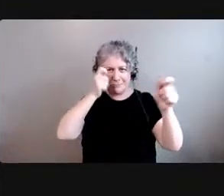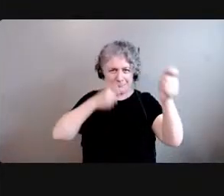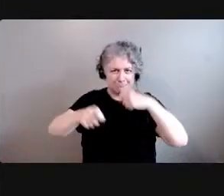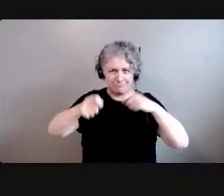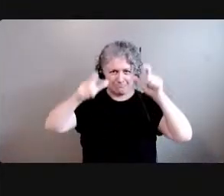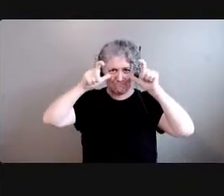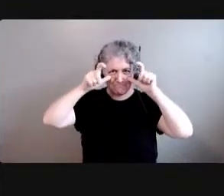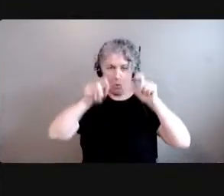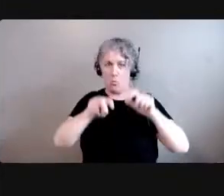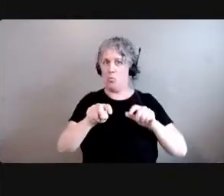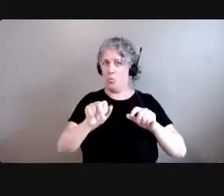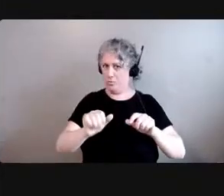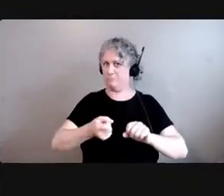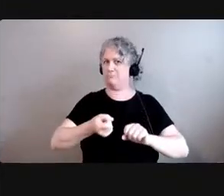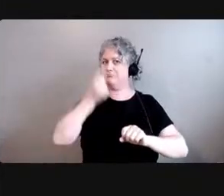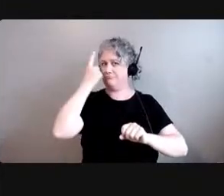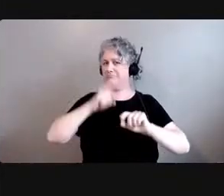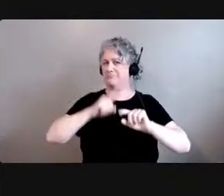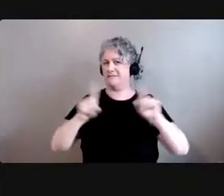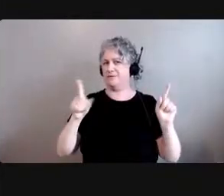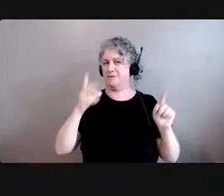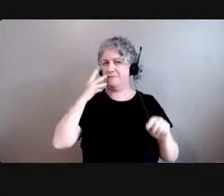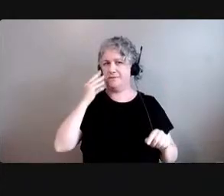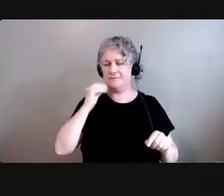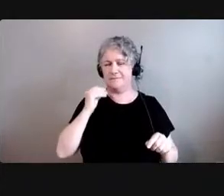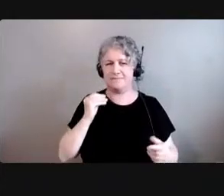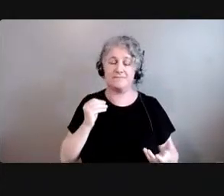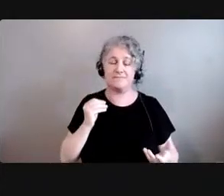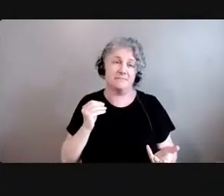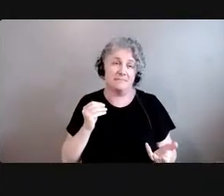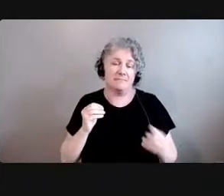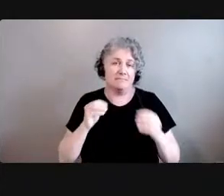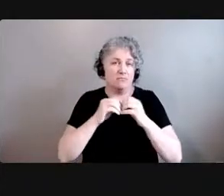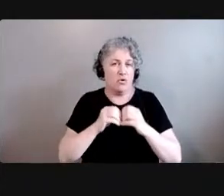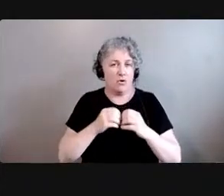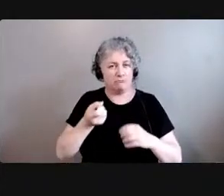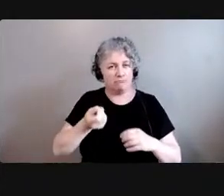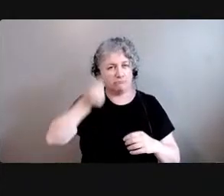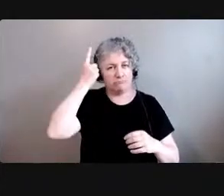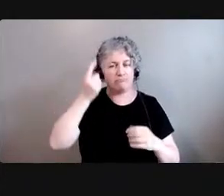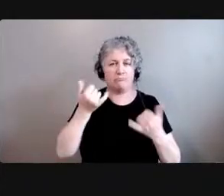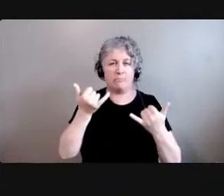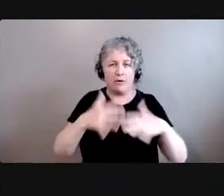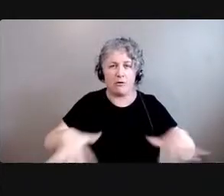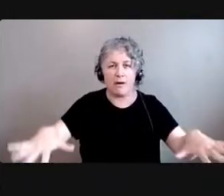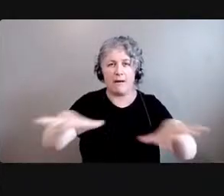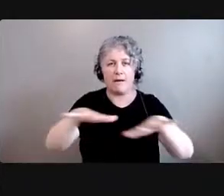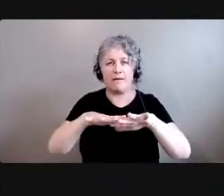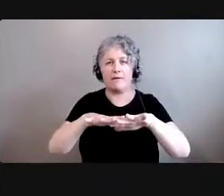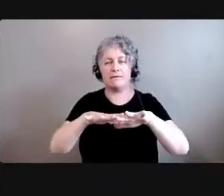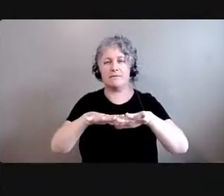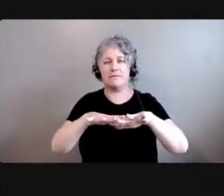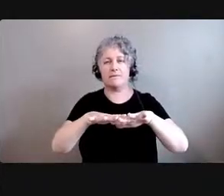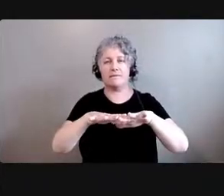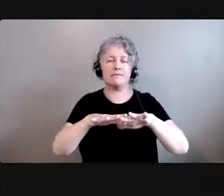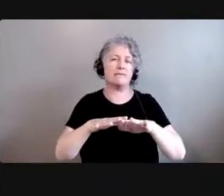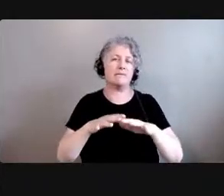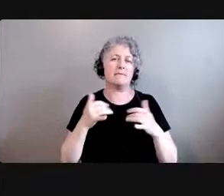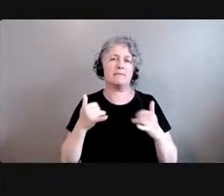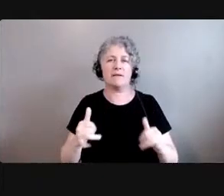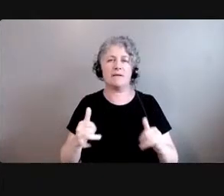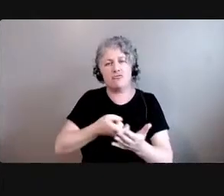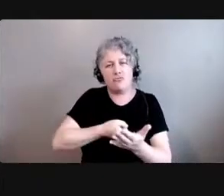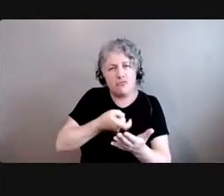that does make a bit of a difference in that you do see, you know, whether it's a playground, whether you're going out and playing ball hockey